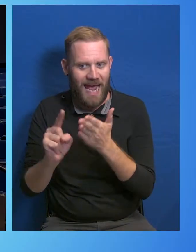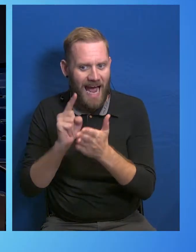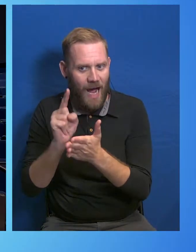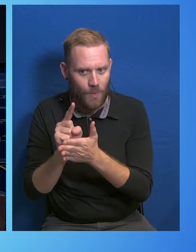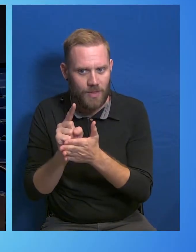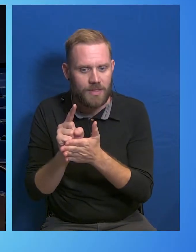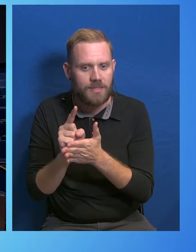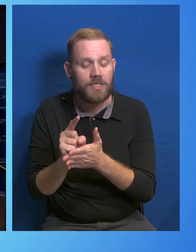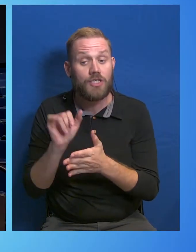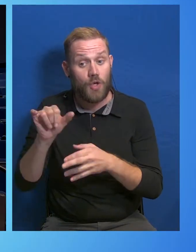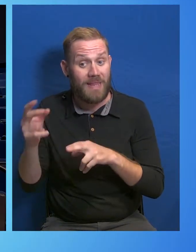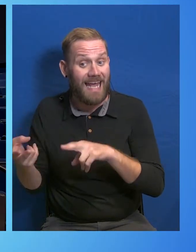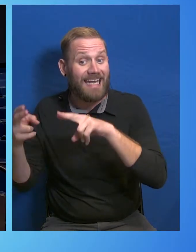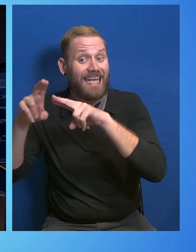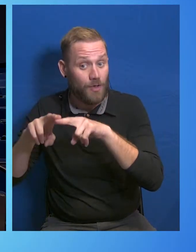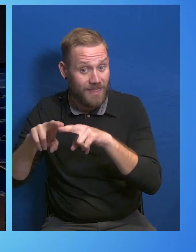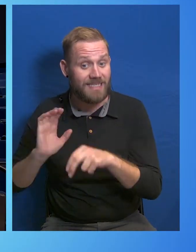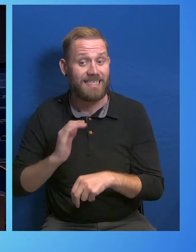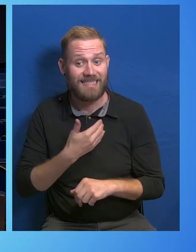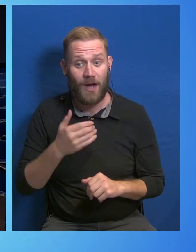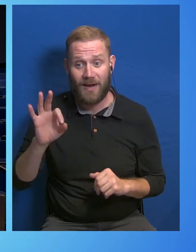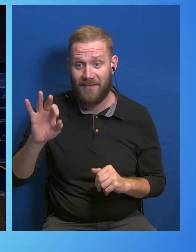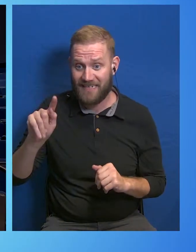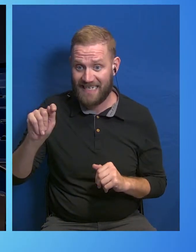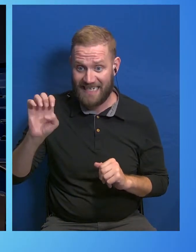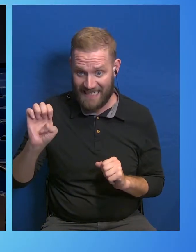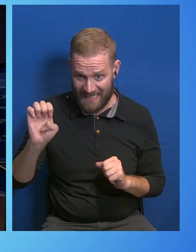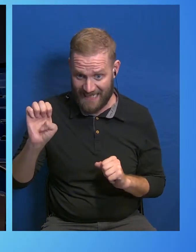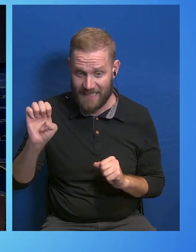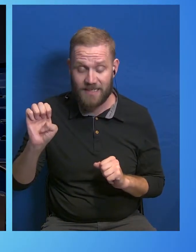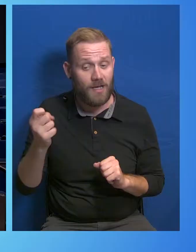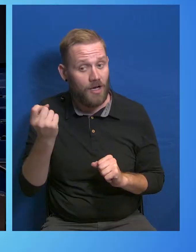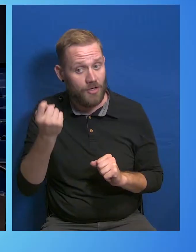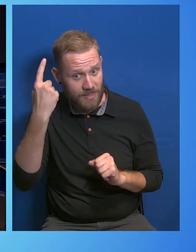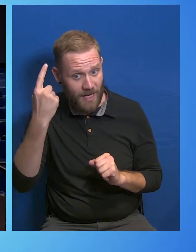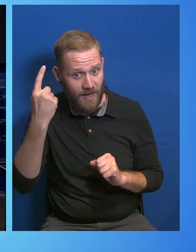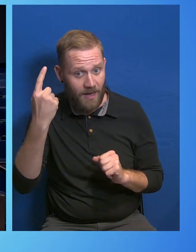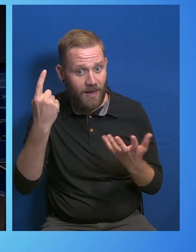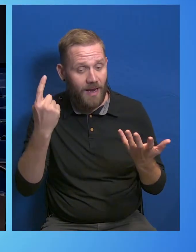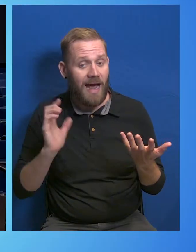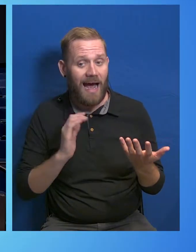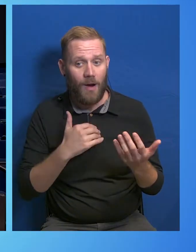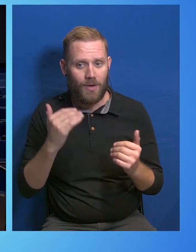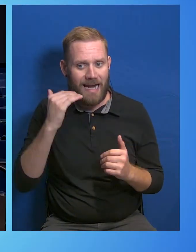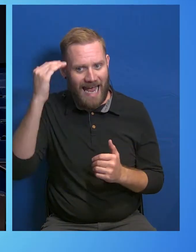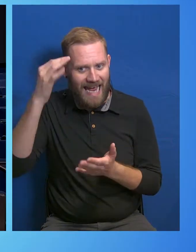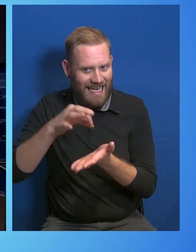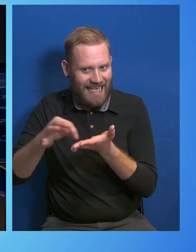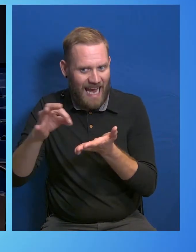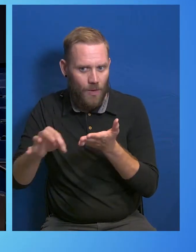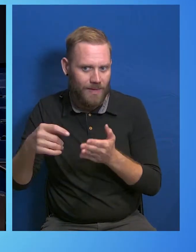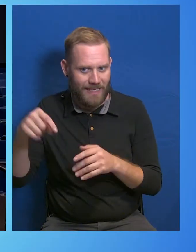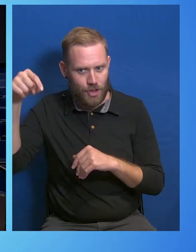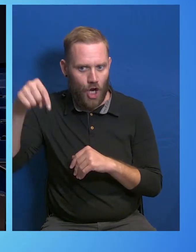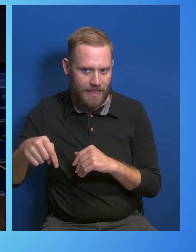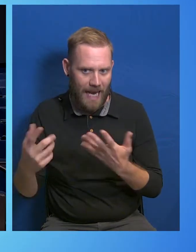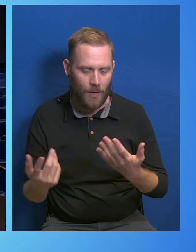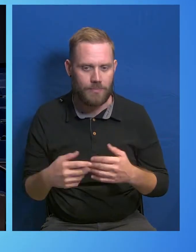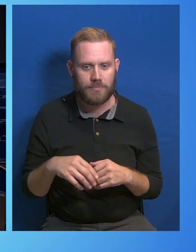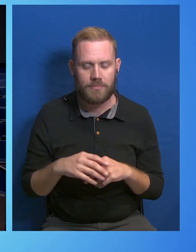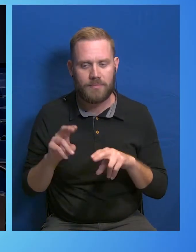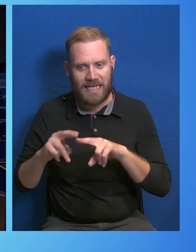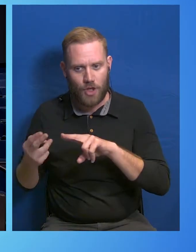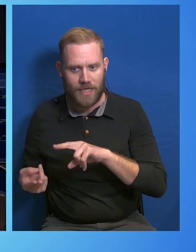So that increases our FTE, although our head count has gone down.